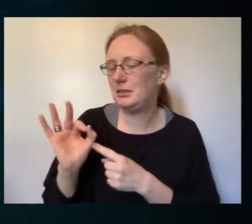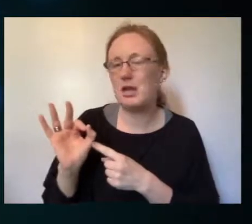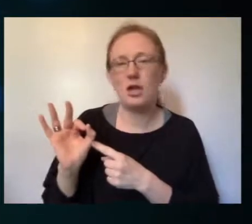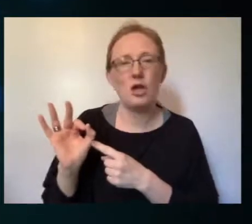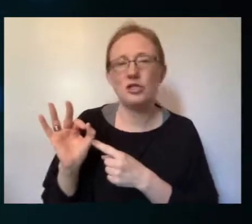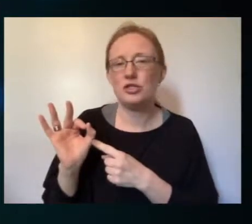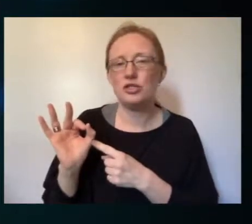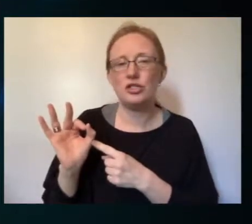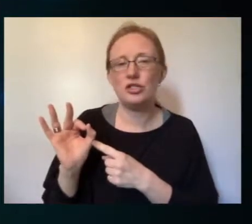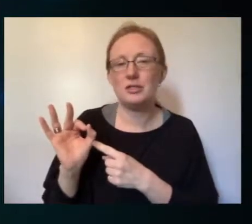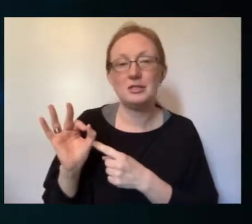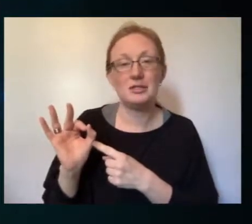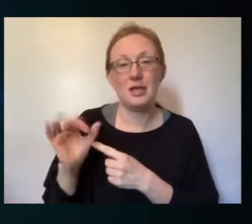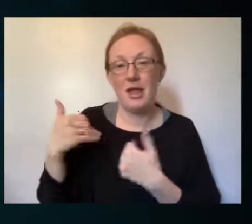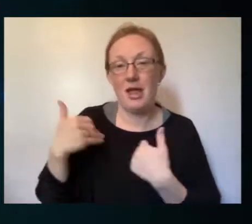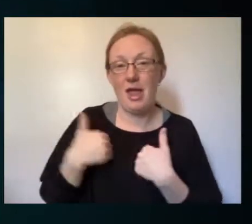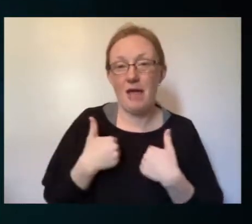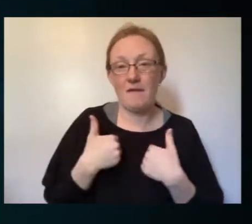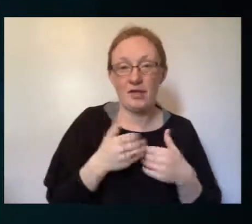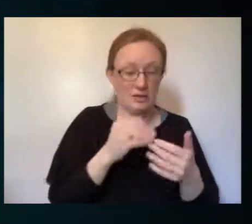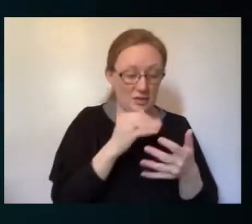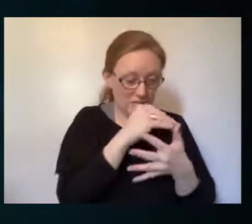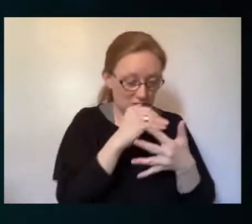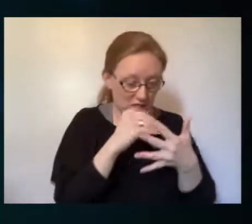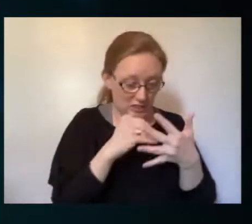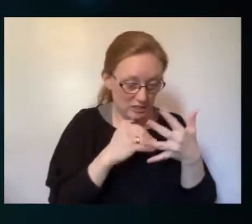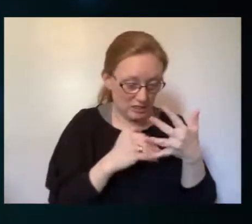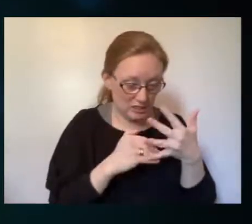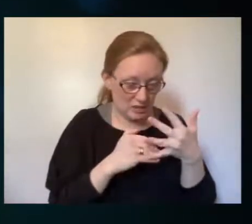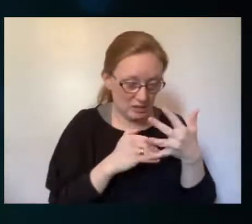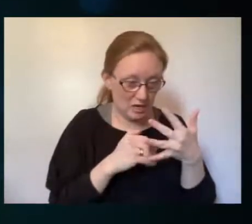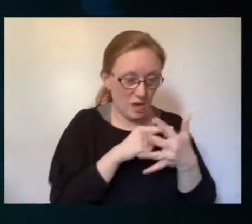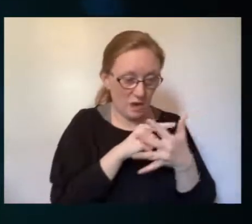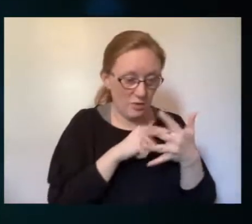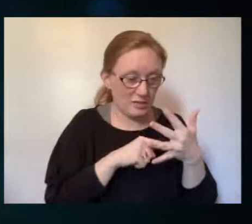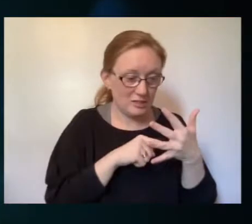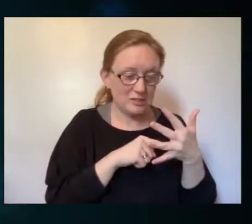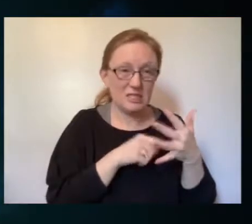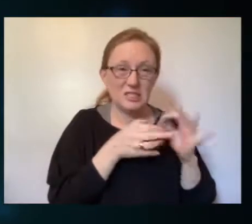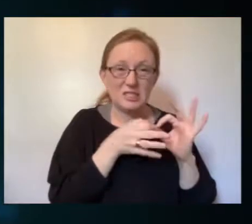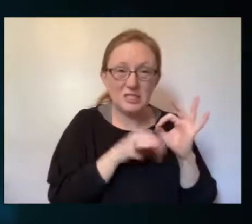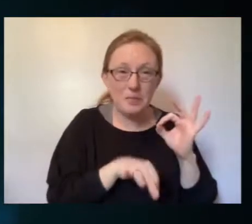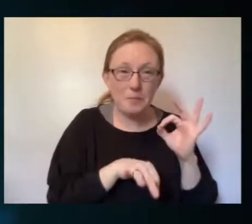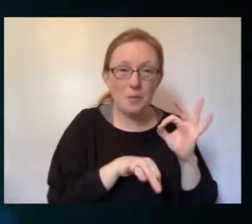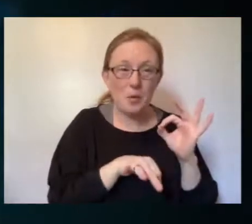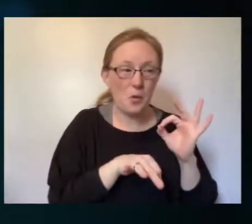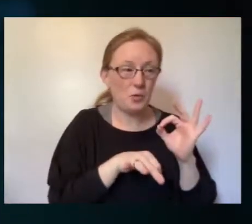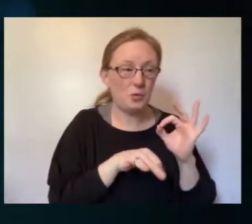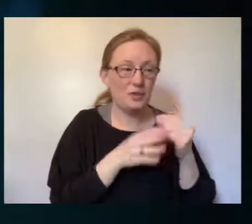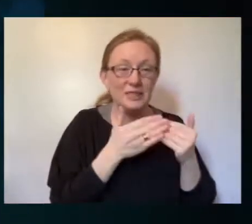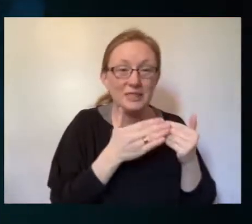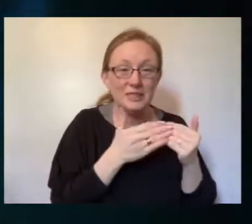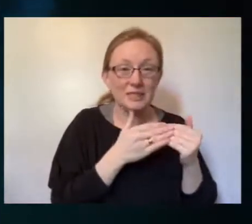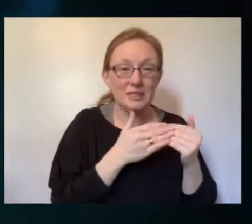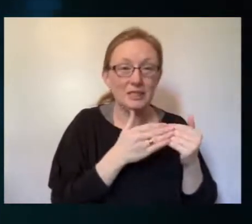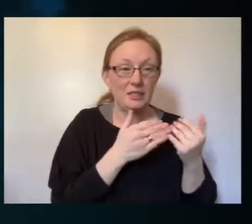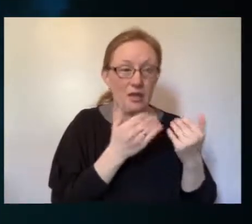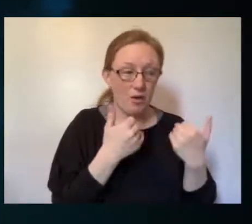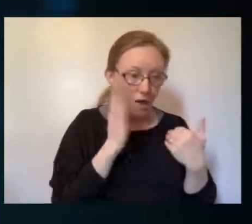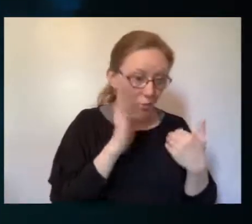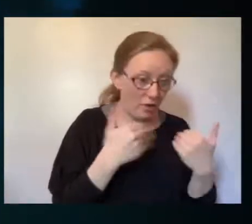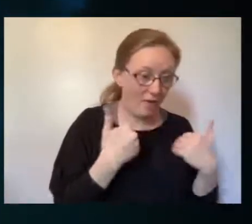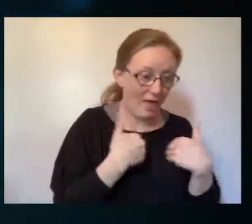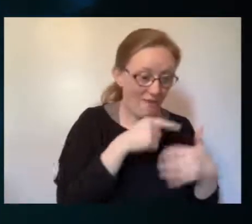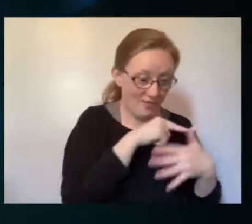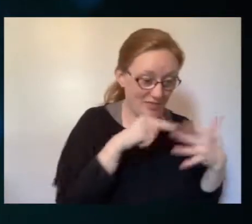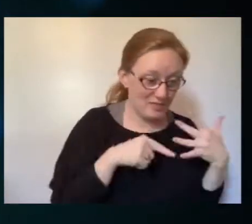to have for the conference. And then you have the whole wish list of things you want to have, ideally. And then slowly, as you start